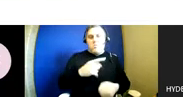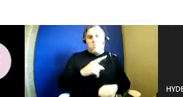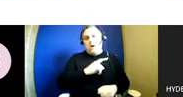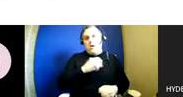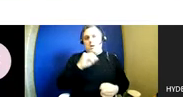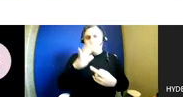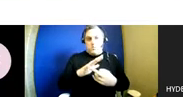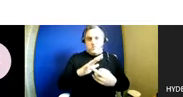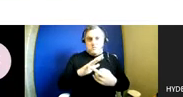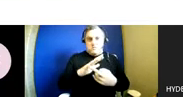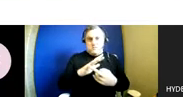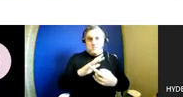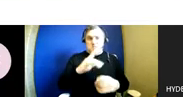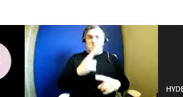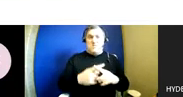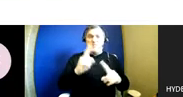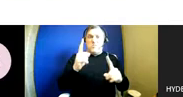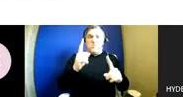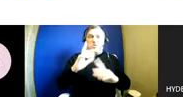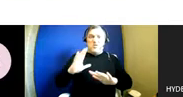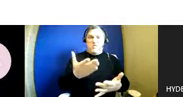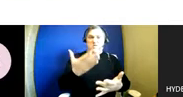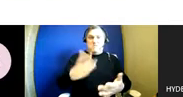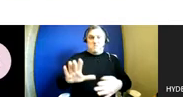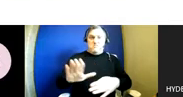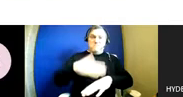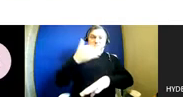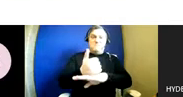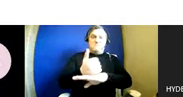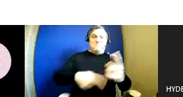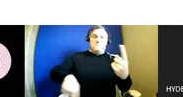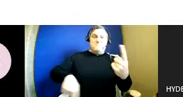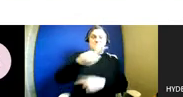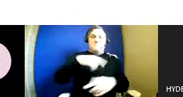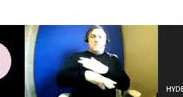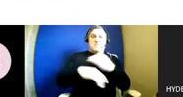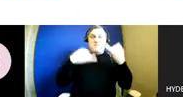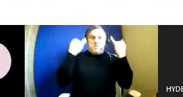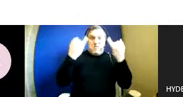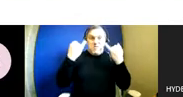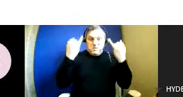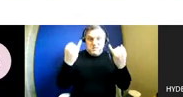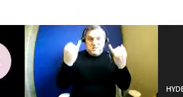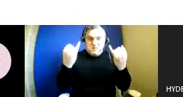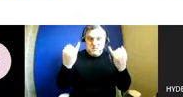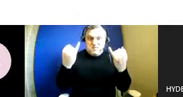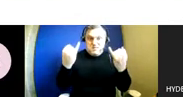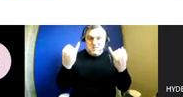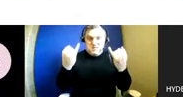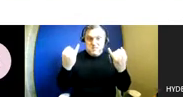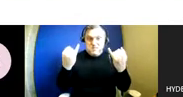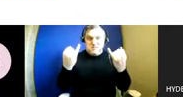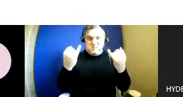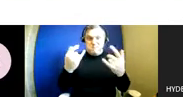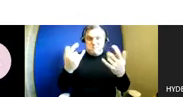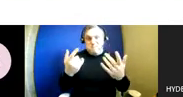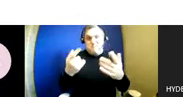and also what services we've developed for patients in Derbyshire that are suffering from the